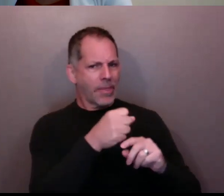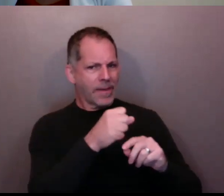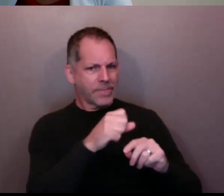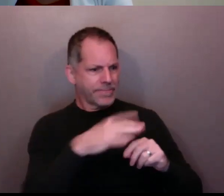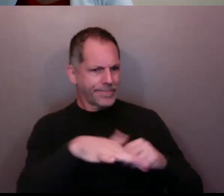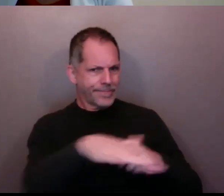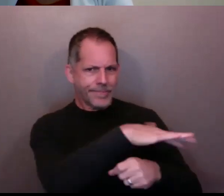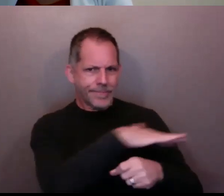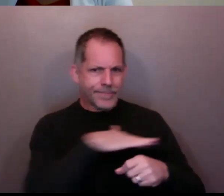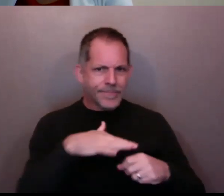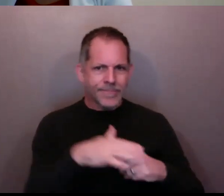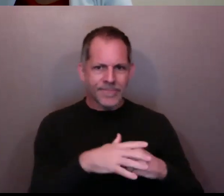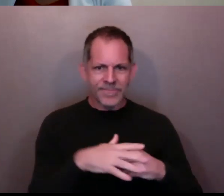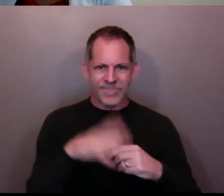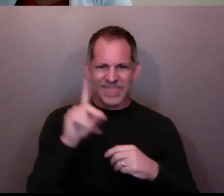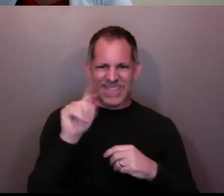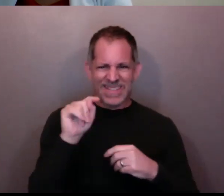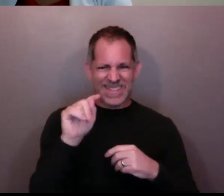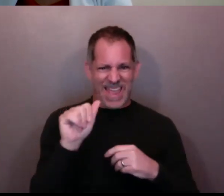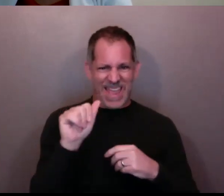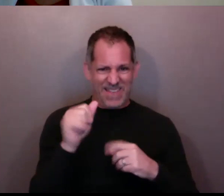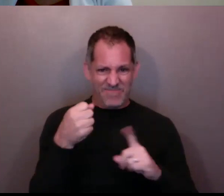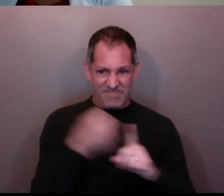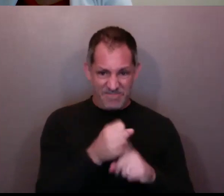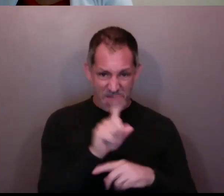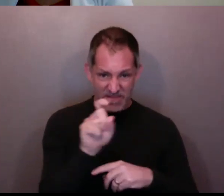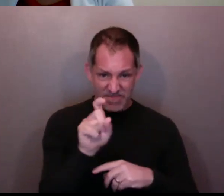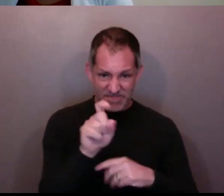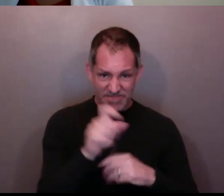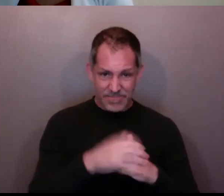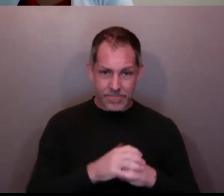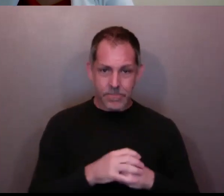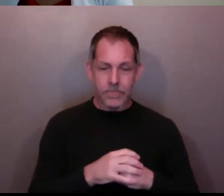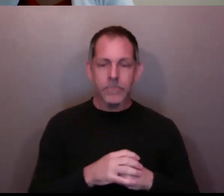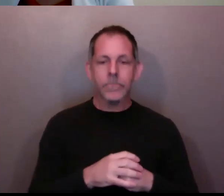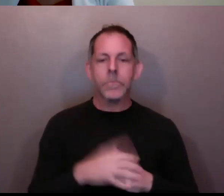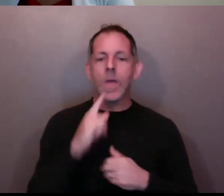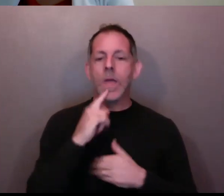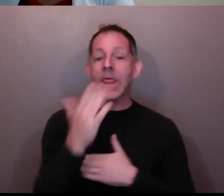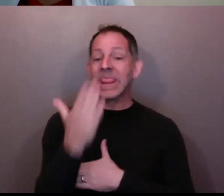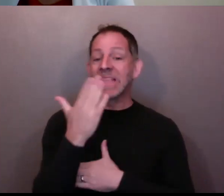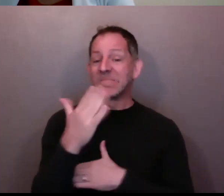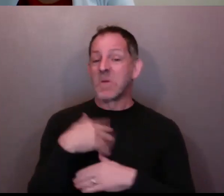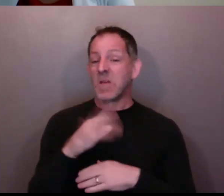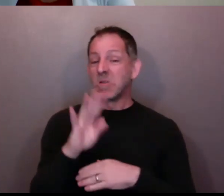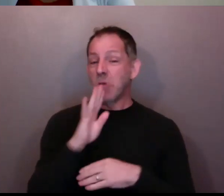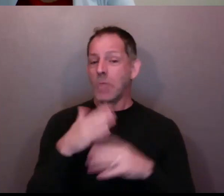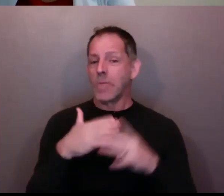So, this morning I just spoke with our lead epidemiologist about this matter.